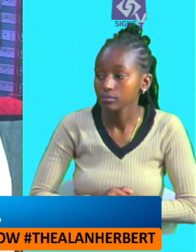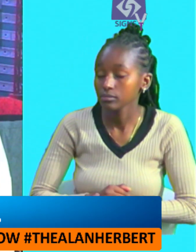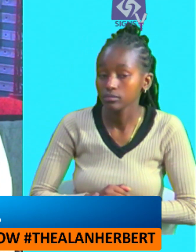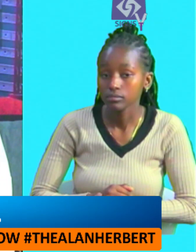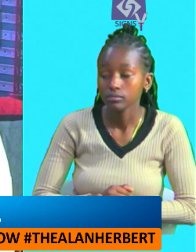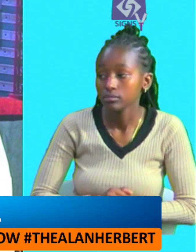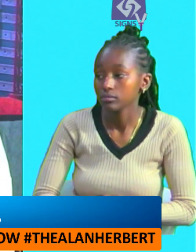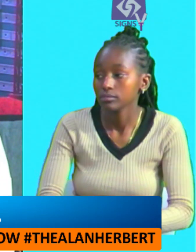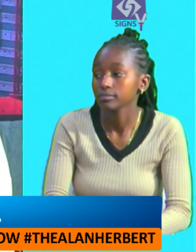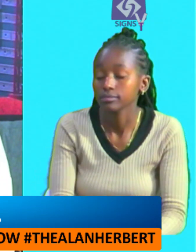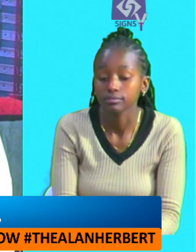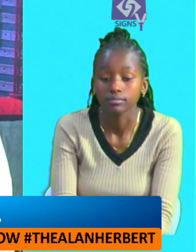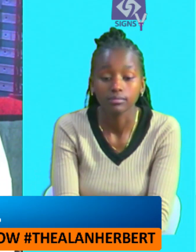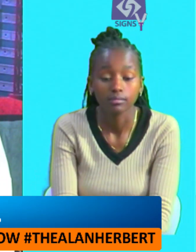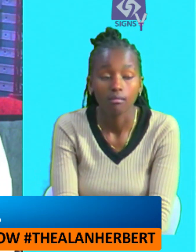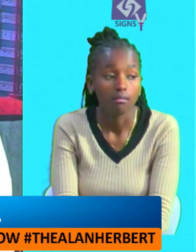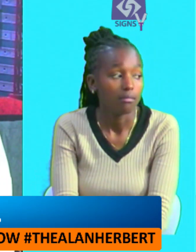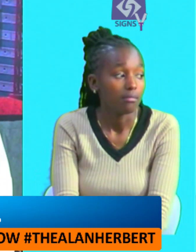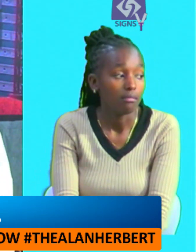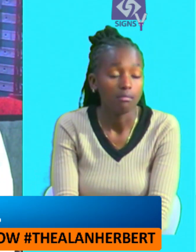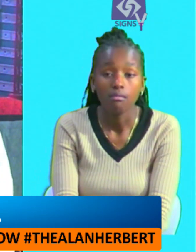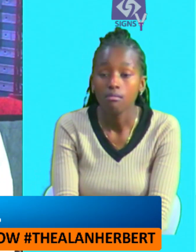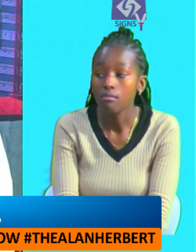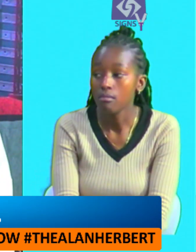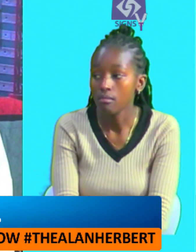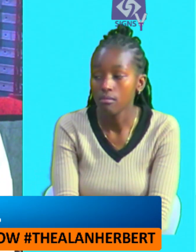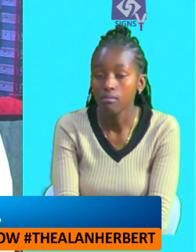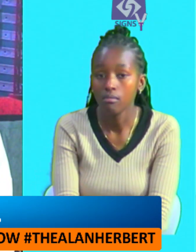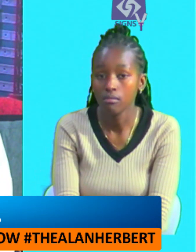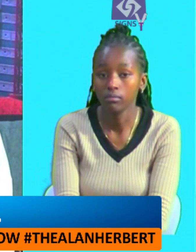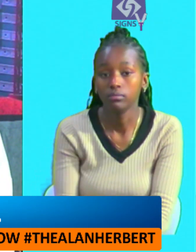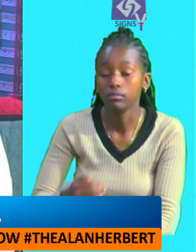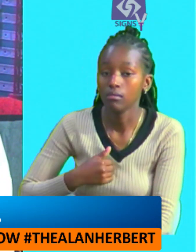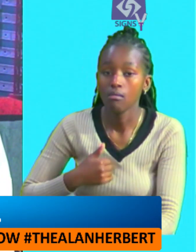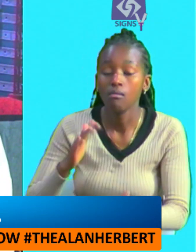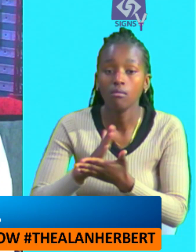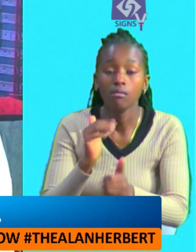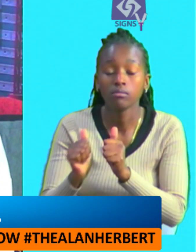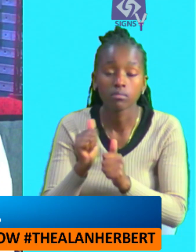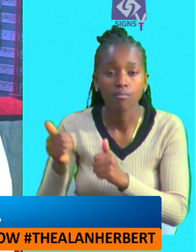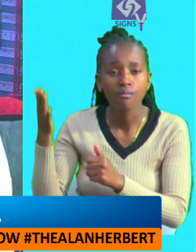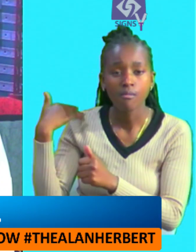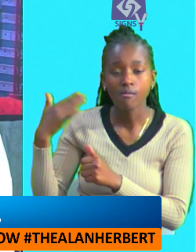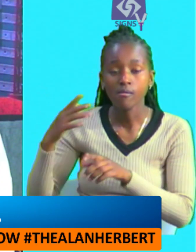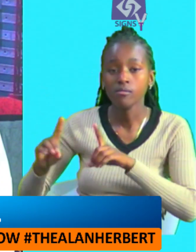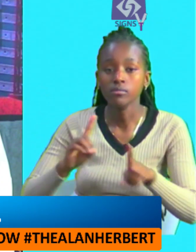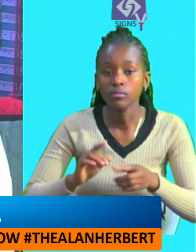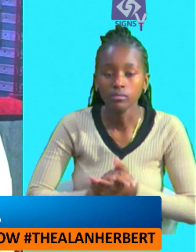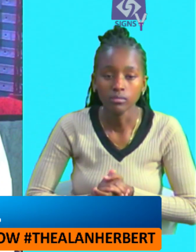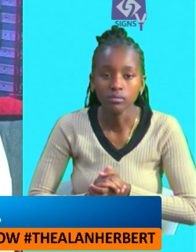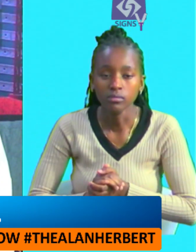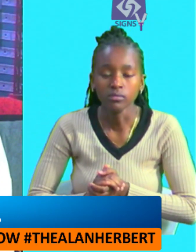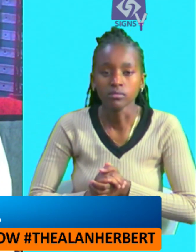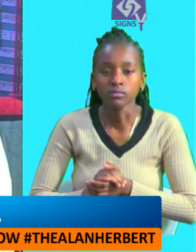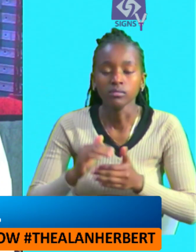being in their 20s and you're like, I'm not going to club. Not because I cannot go, but because I feel it is the right time for